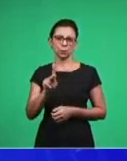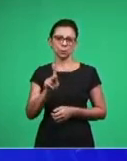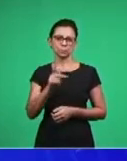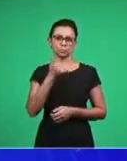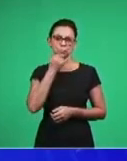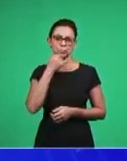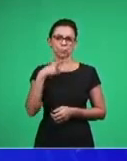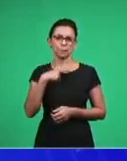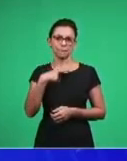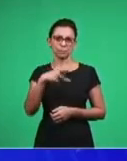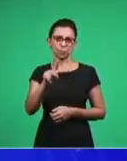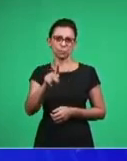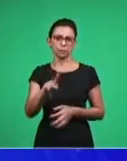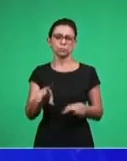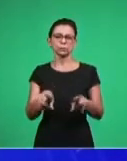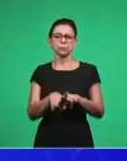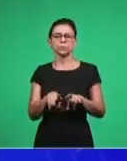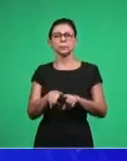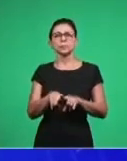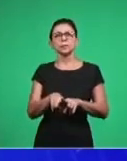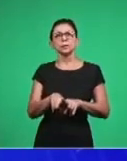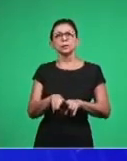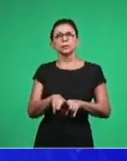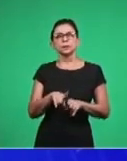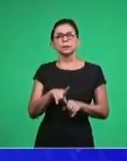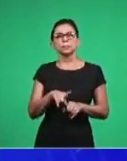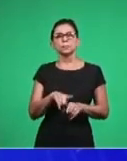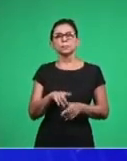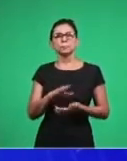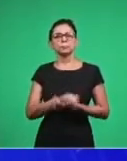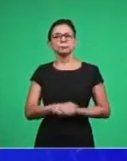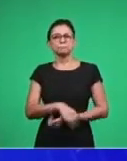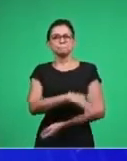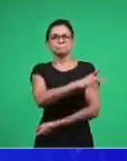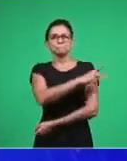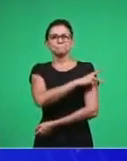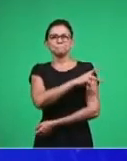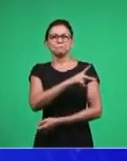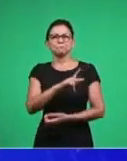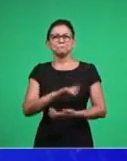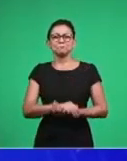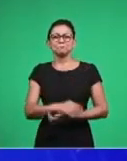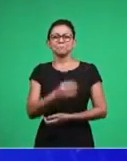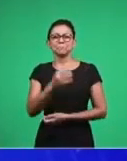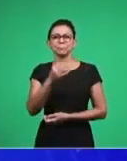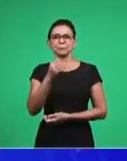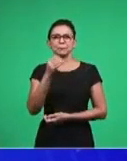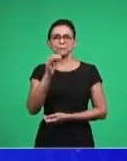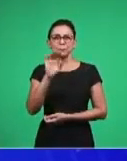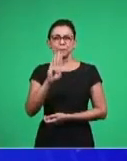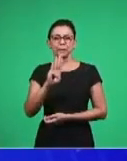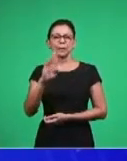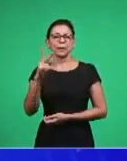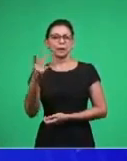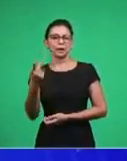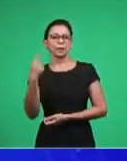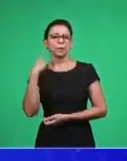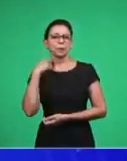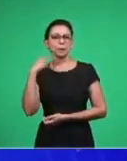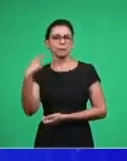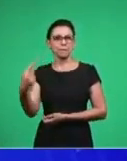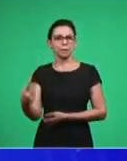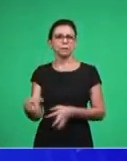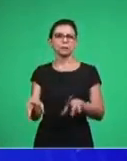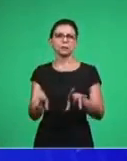There were other baptisms in various parts of Brazil, in Paraíba, Belo Horizonte, Minas